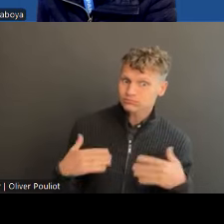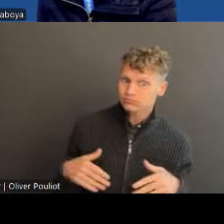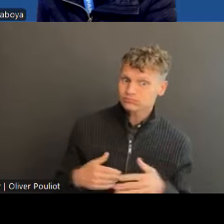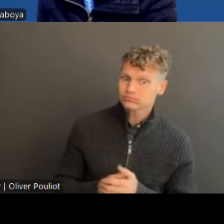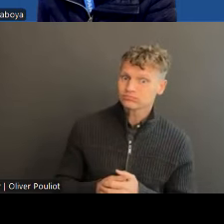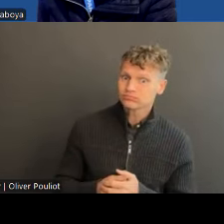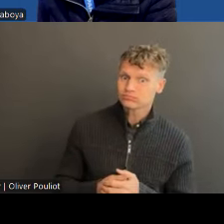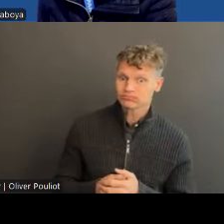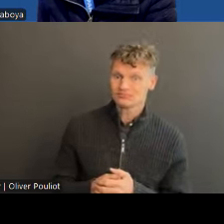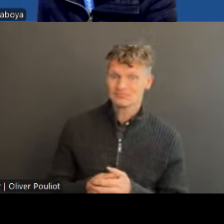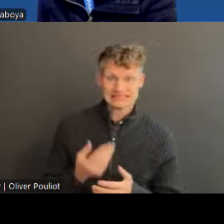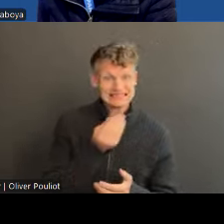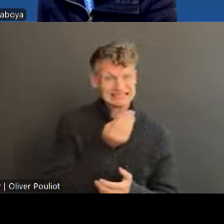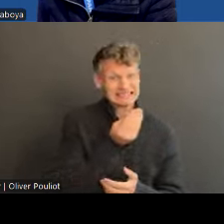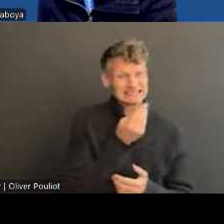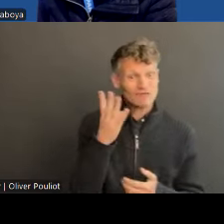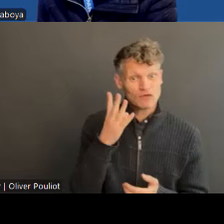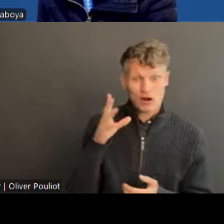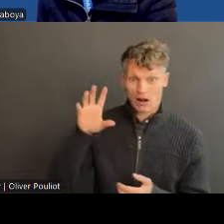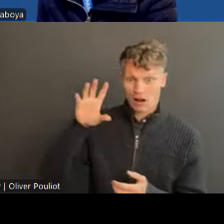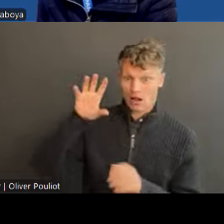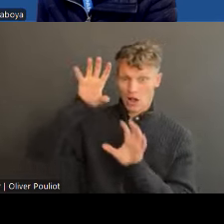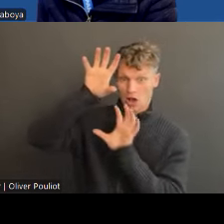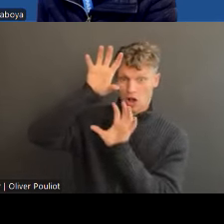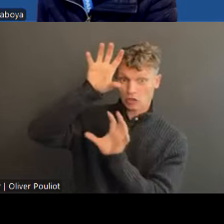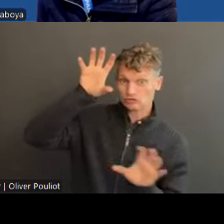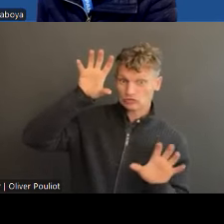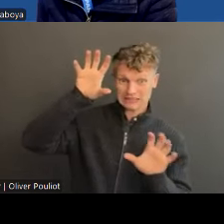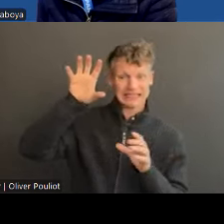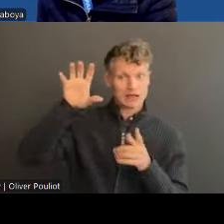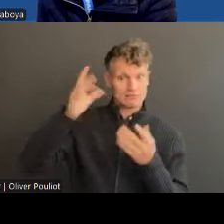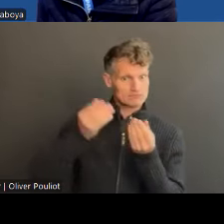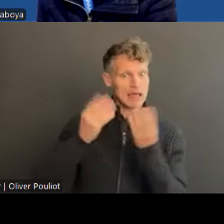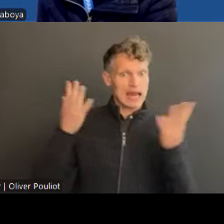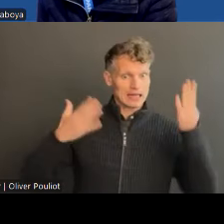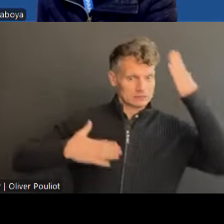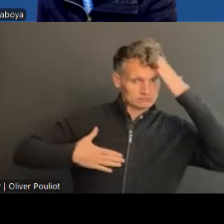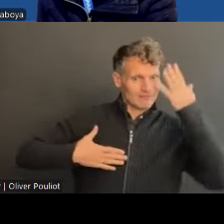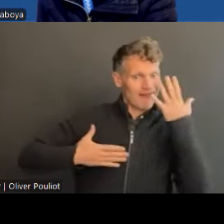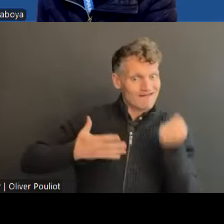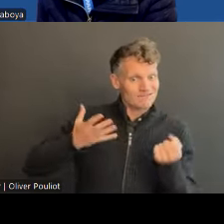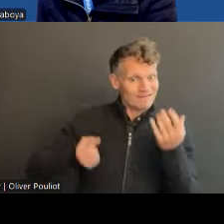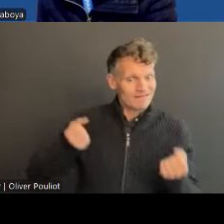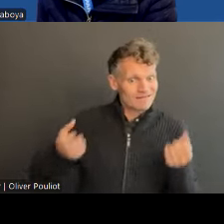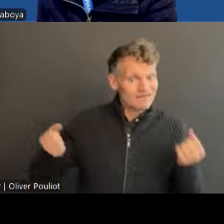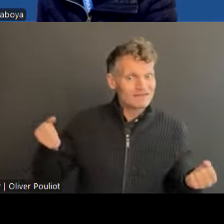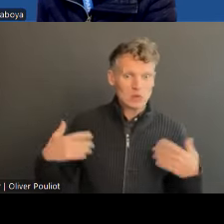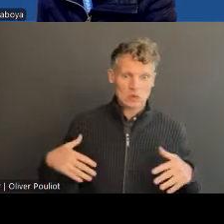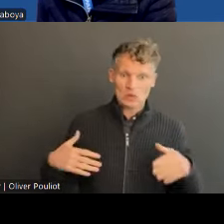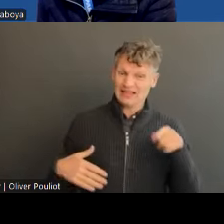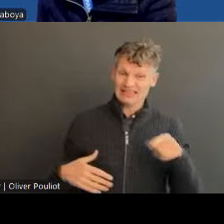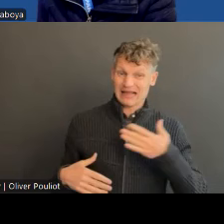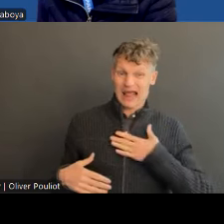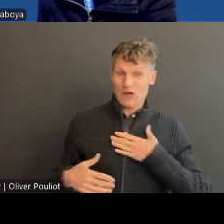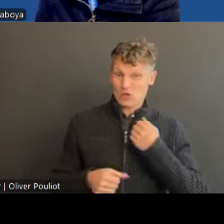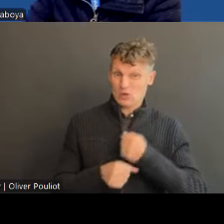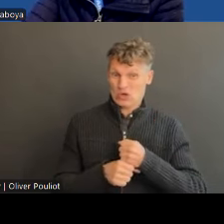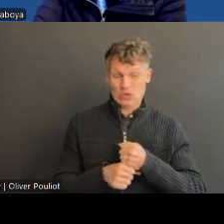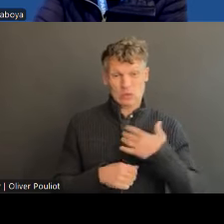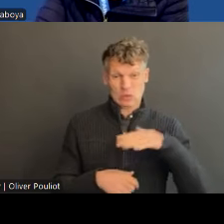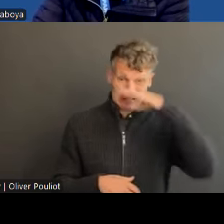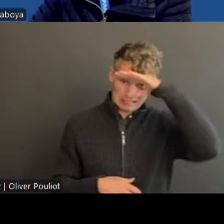in several countries of our region. This is the hard job that we have to accelerate the